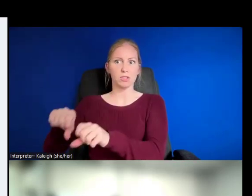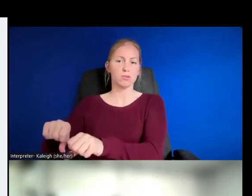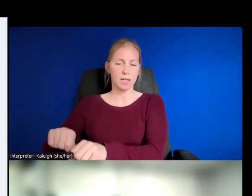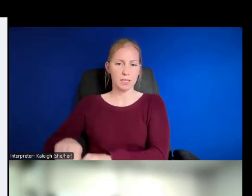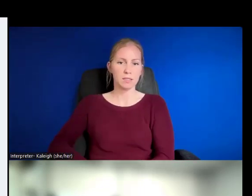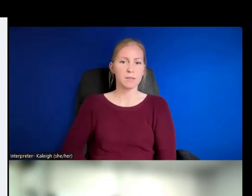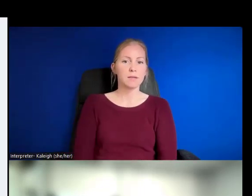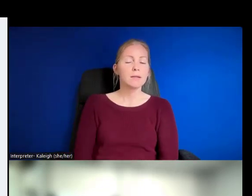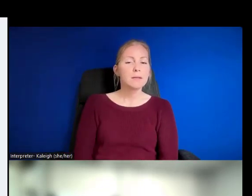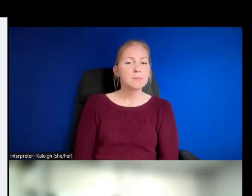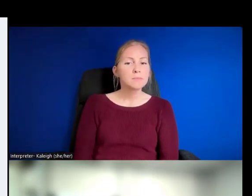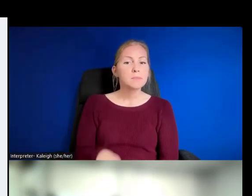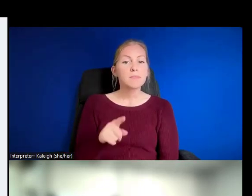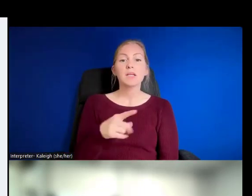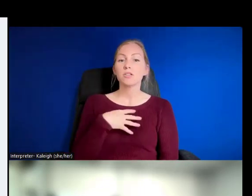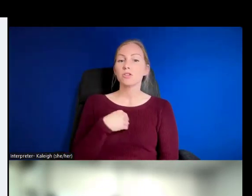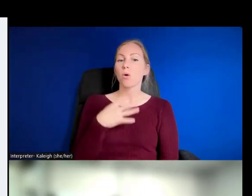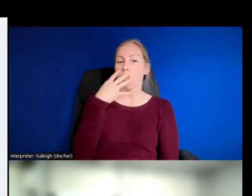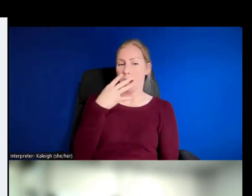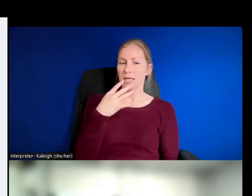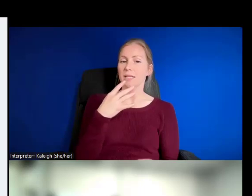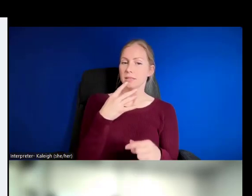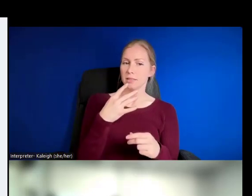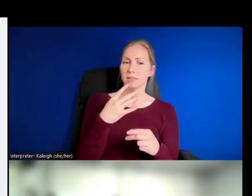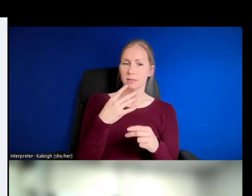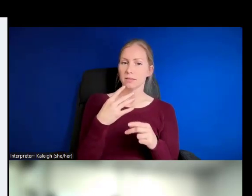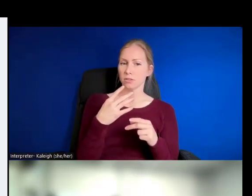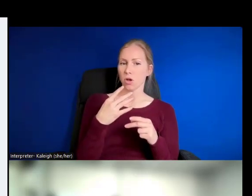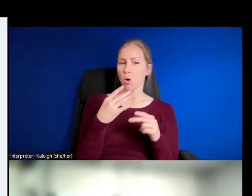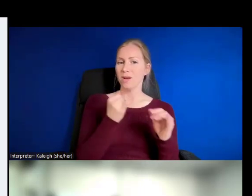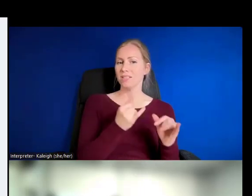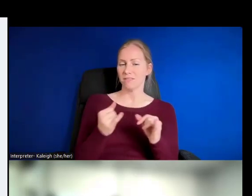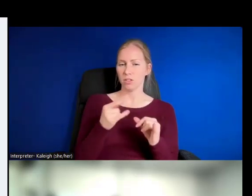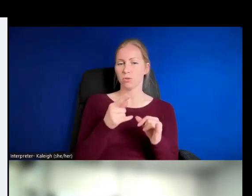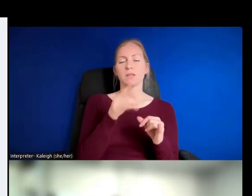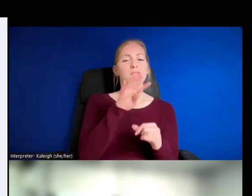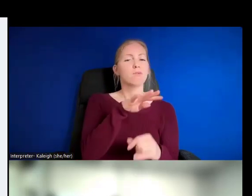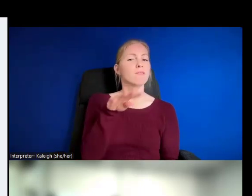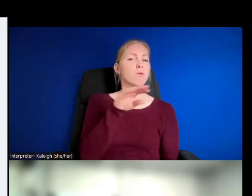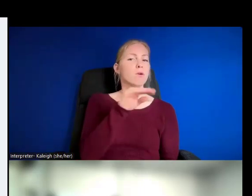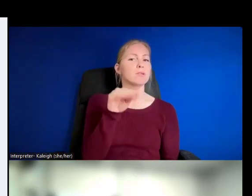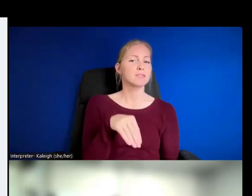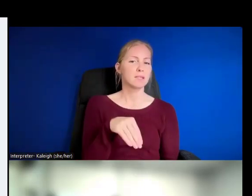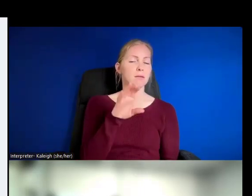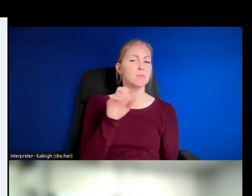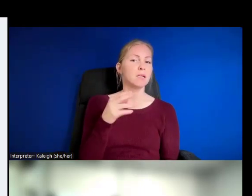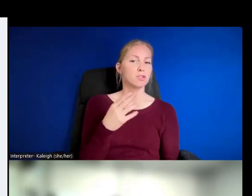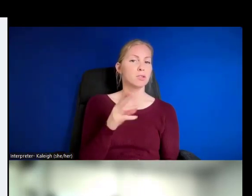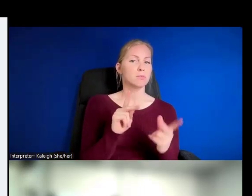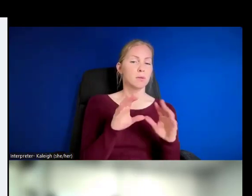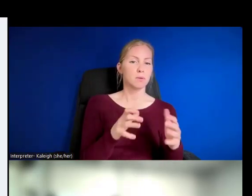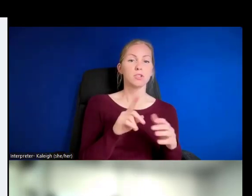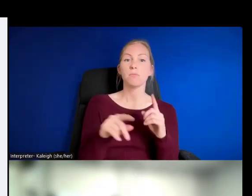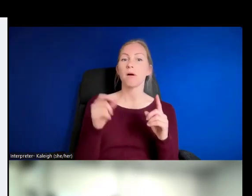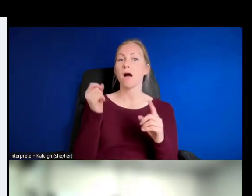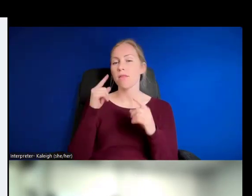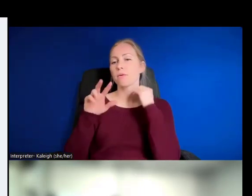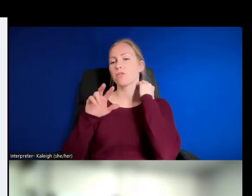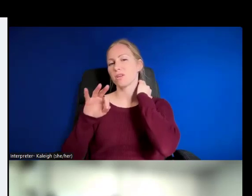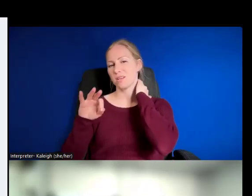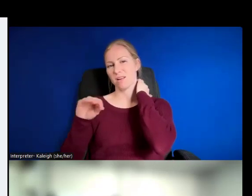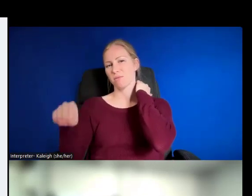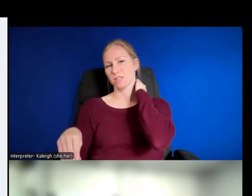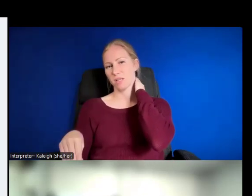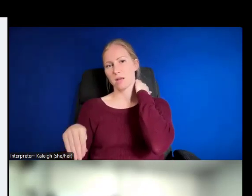white individuals made up 44% of the Bridgewater population, but received 39% of